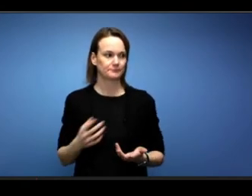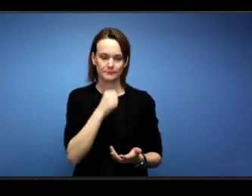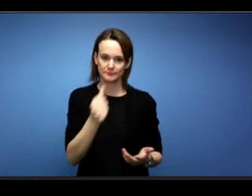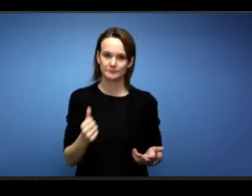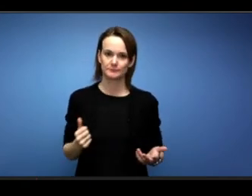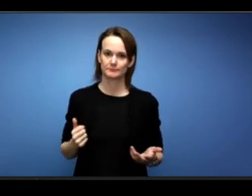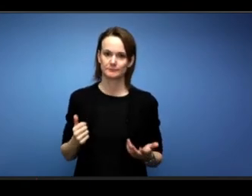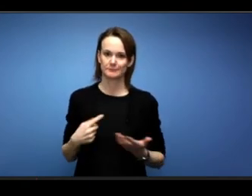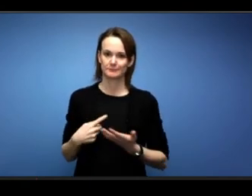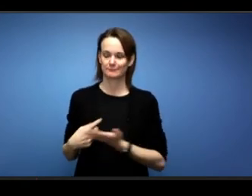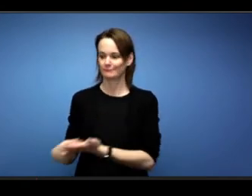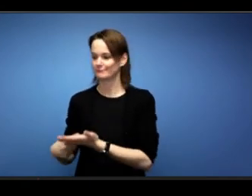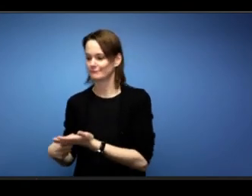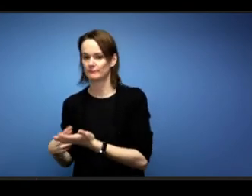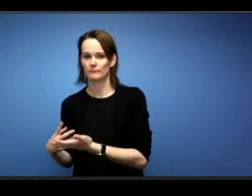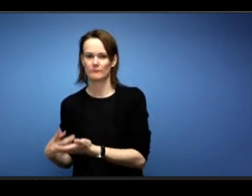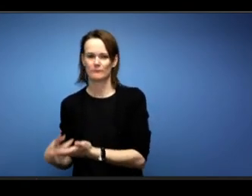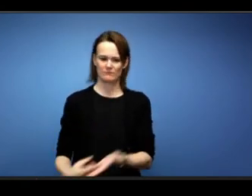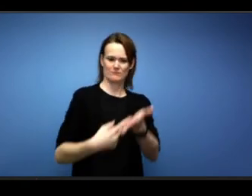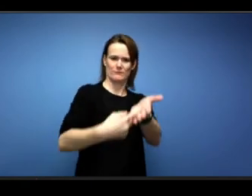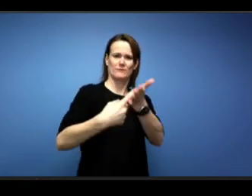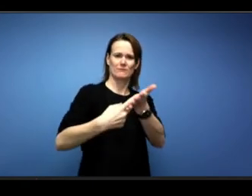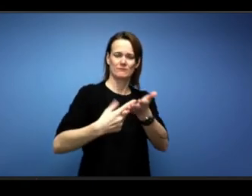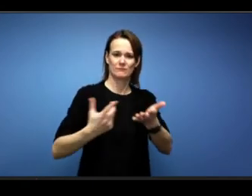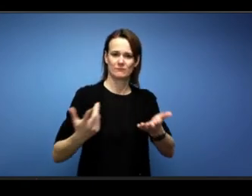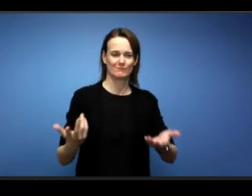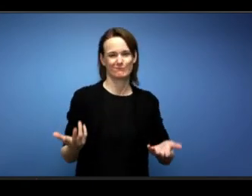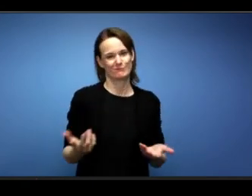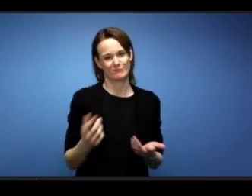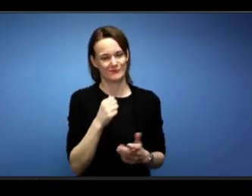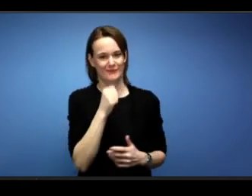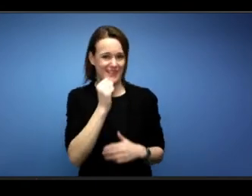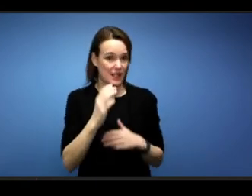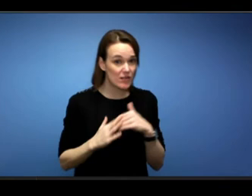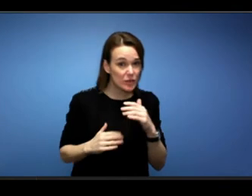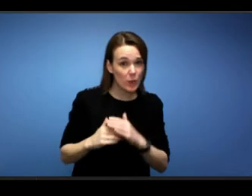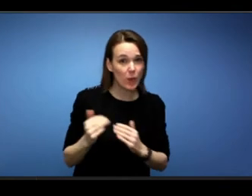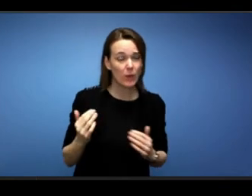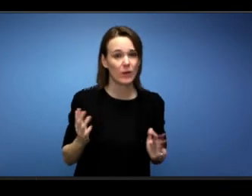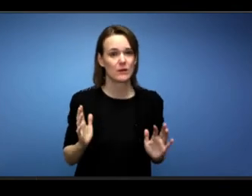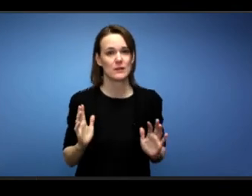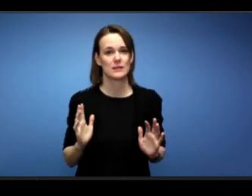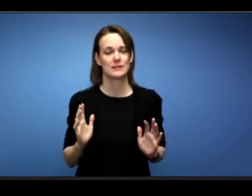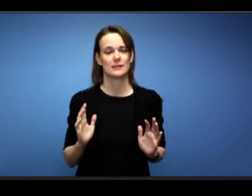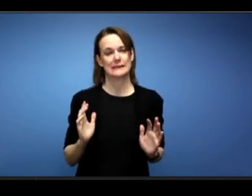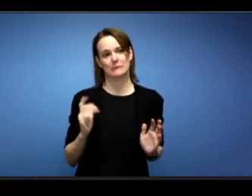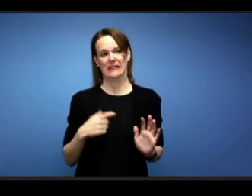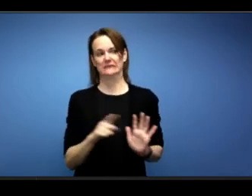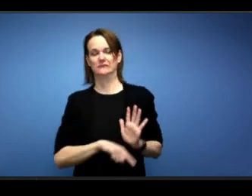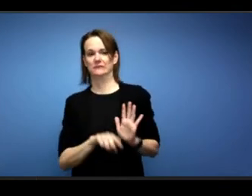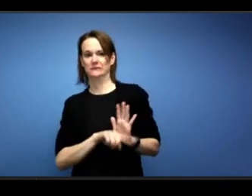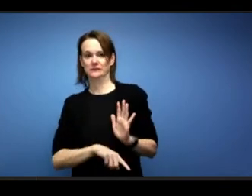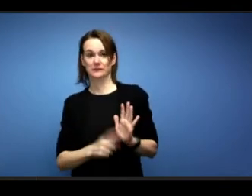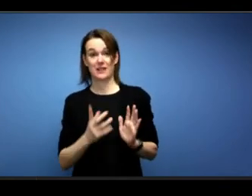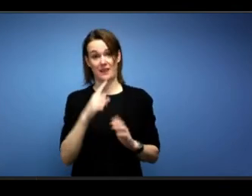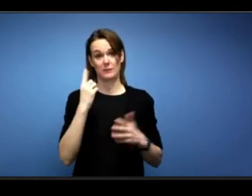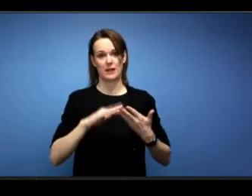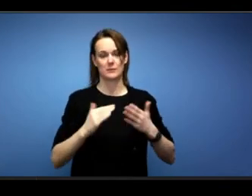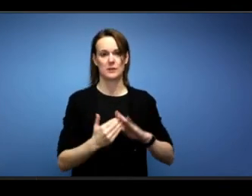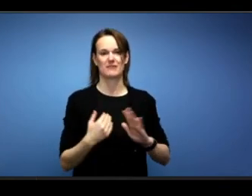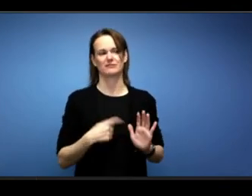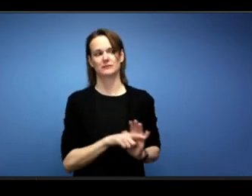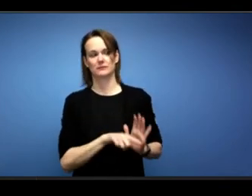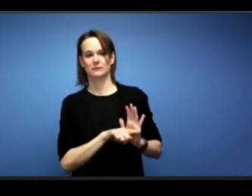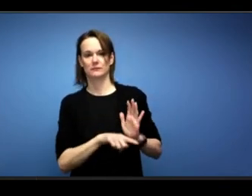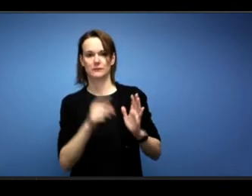brought forth, or maybe, you know, we weren't comfortable with having those conversations. And I think there is a stigma, certainly within the Black community in